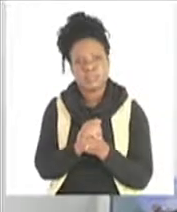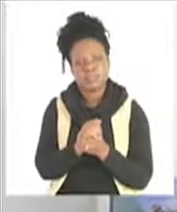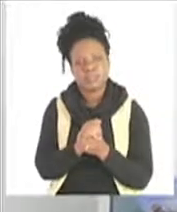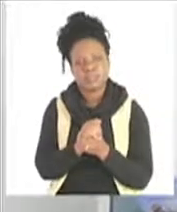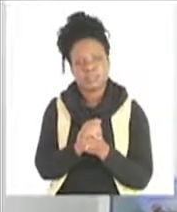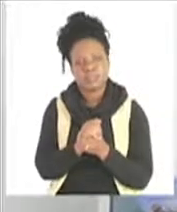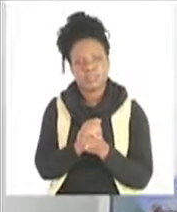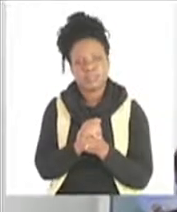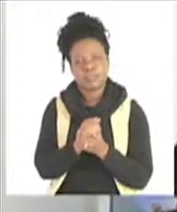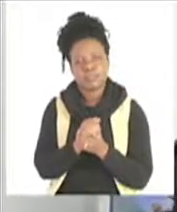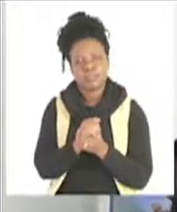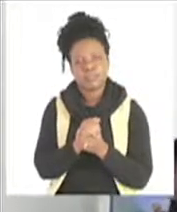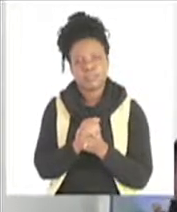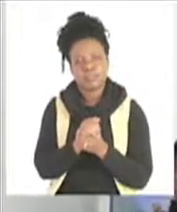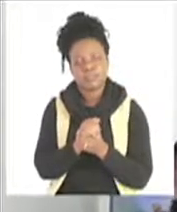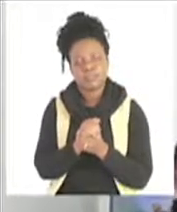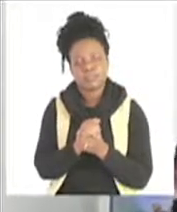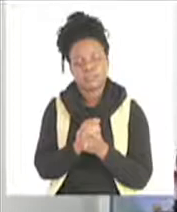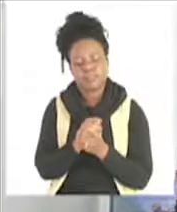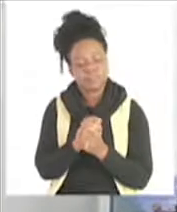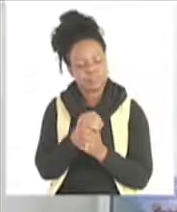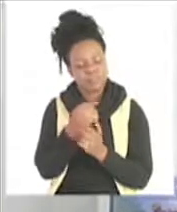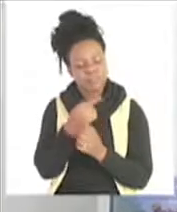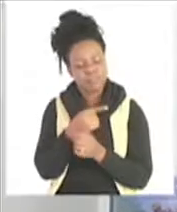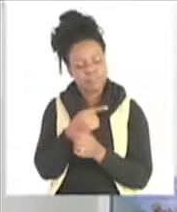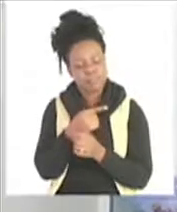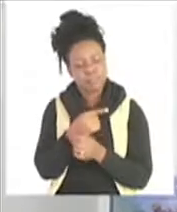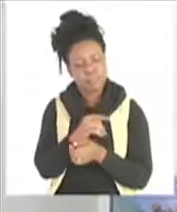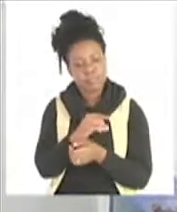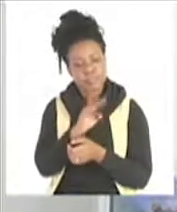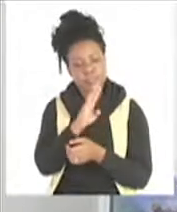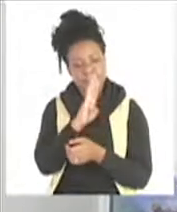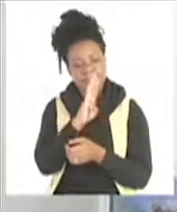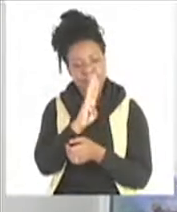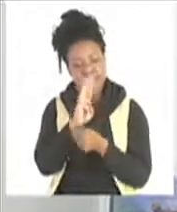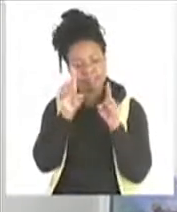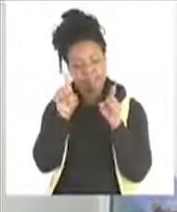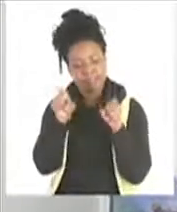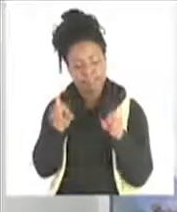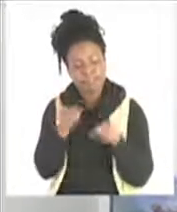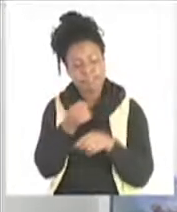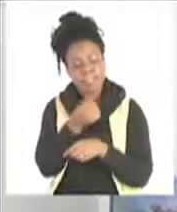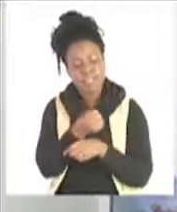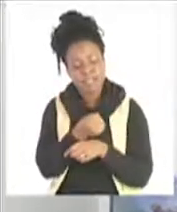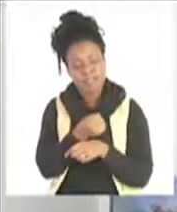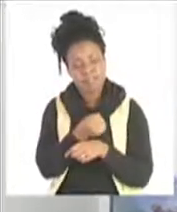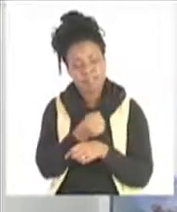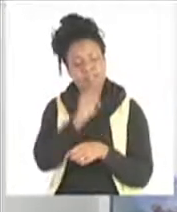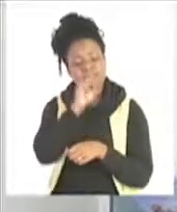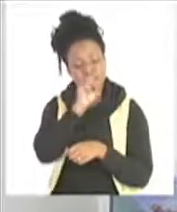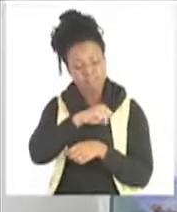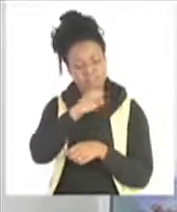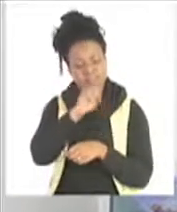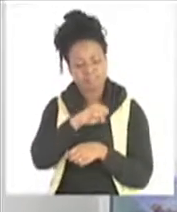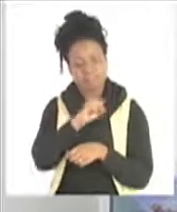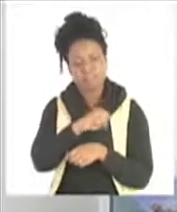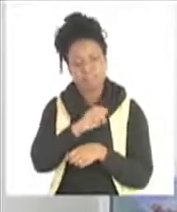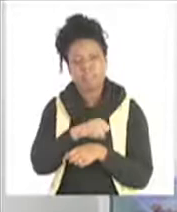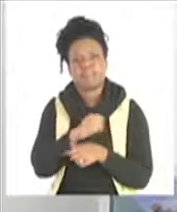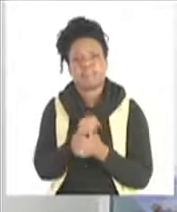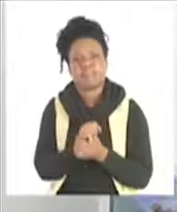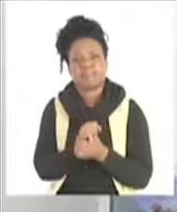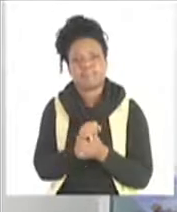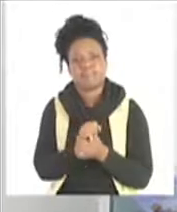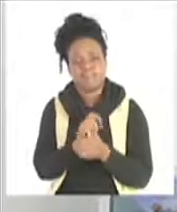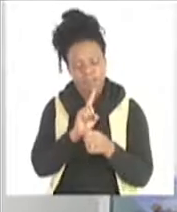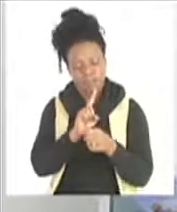to BODMAS again, and we're going to check. Chanel, do we have any brackets? Yes, we do